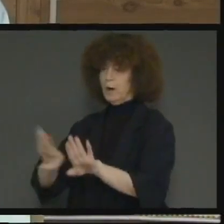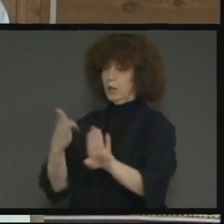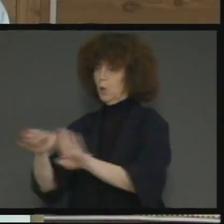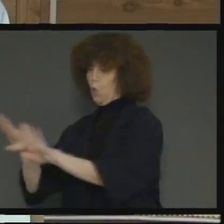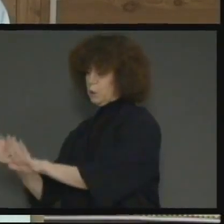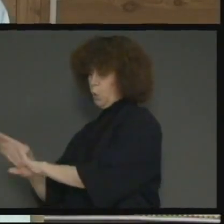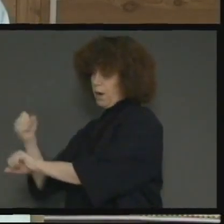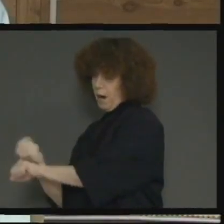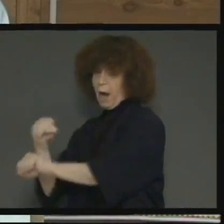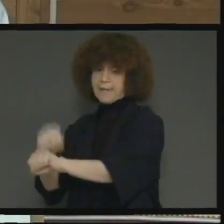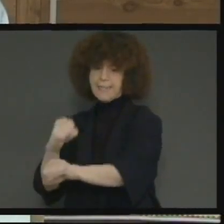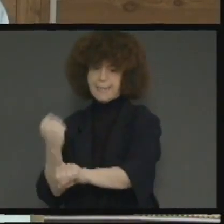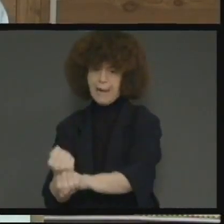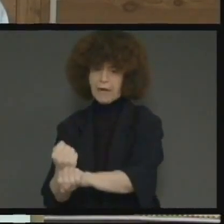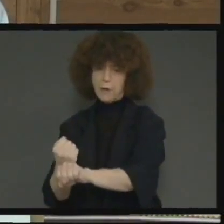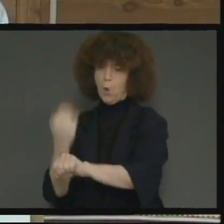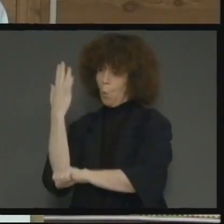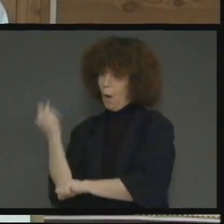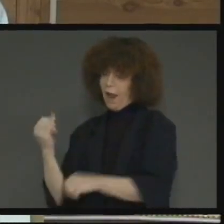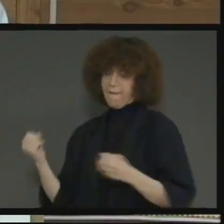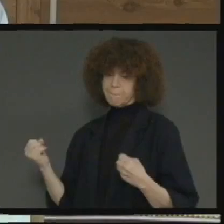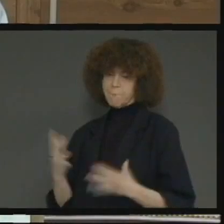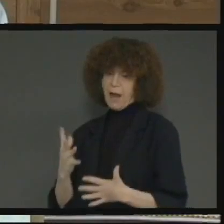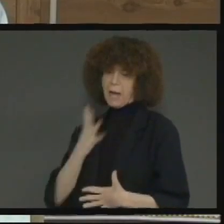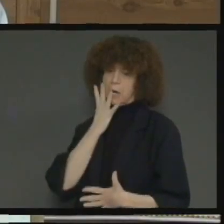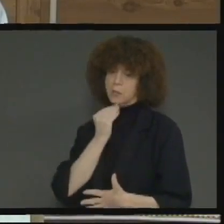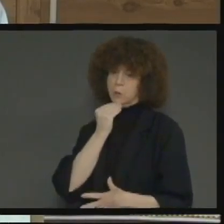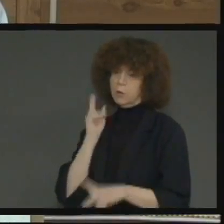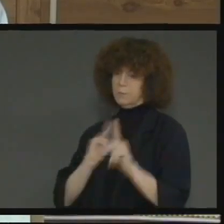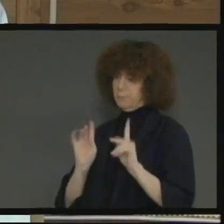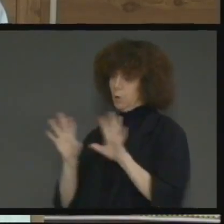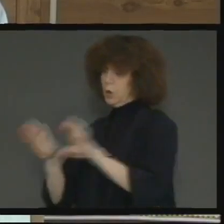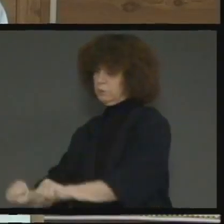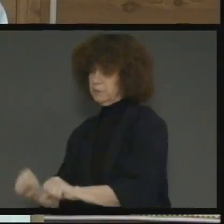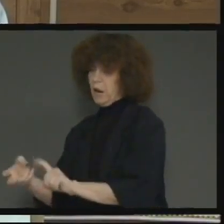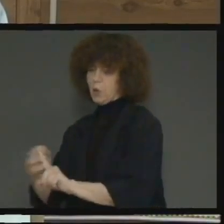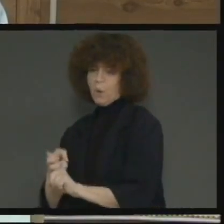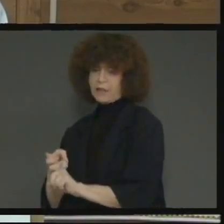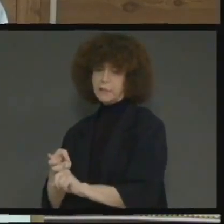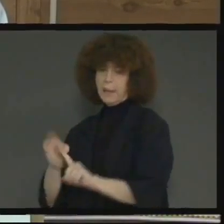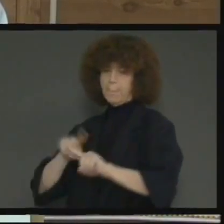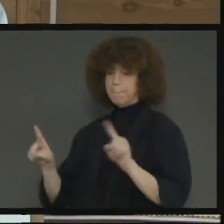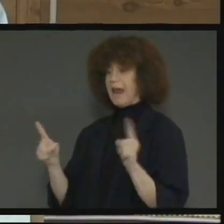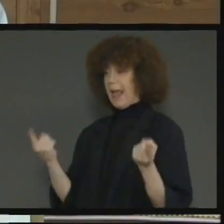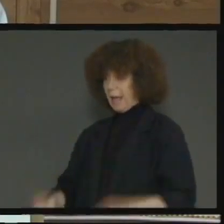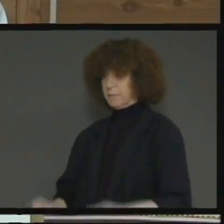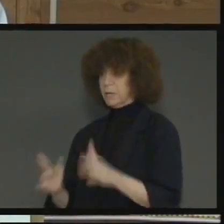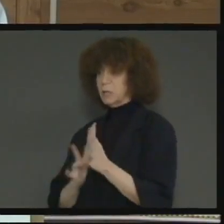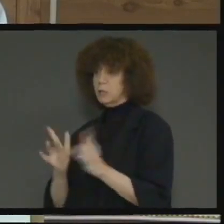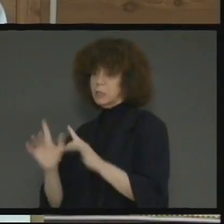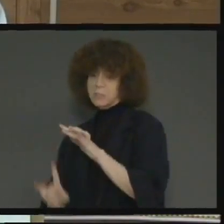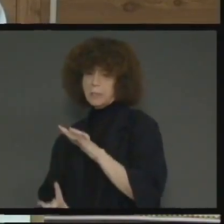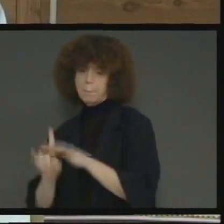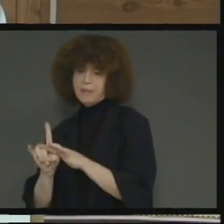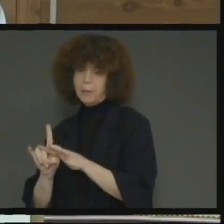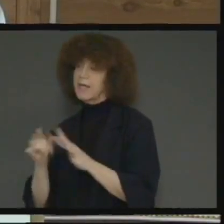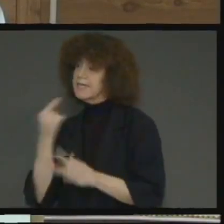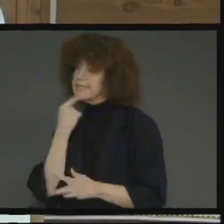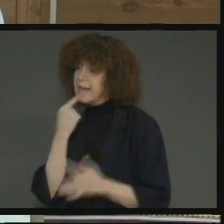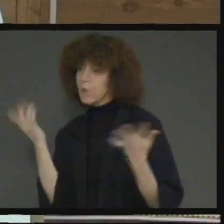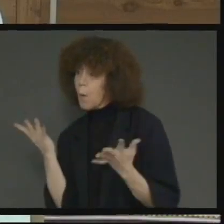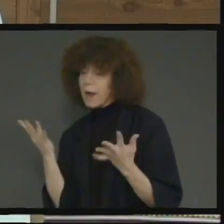that this nation is your people." And he said, "My presence will go with you, and I will give